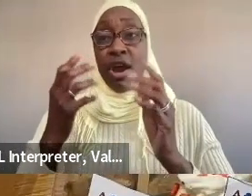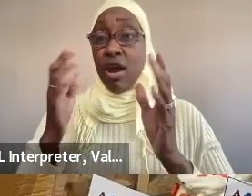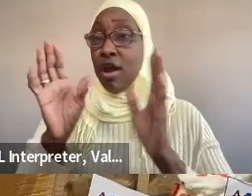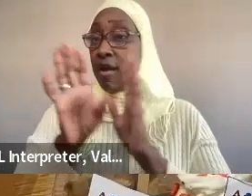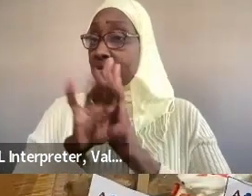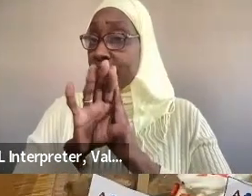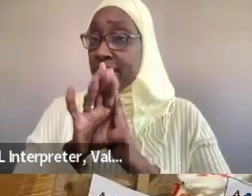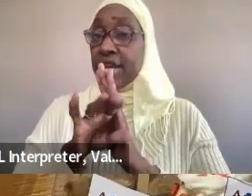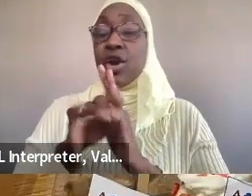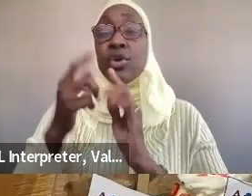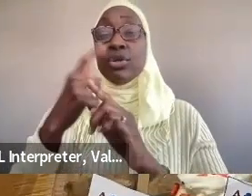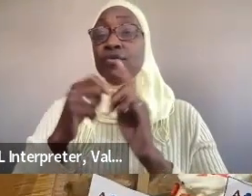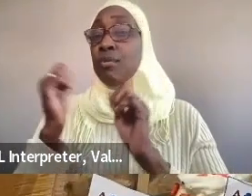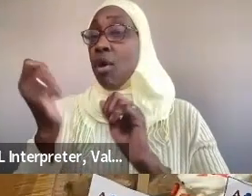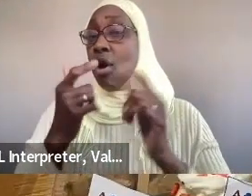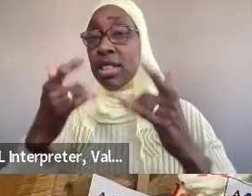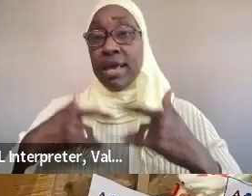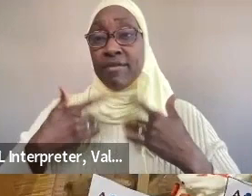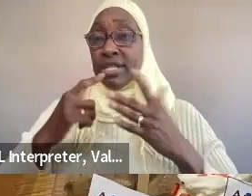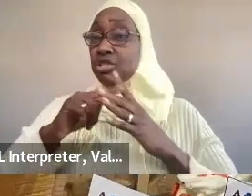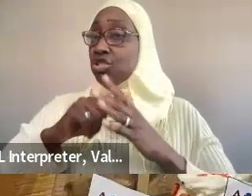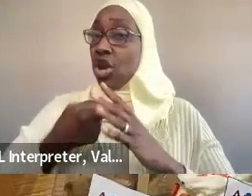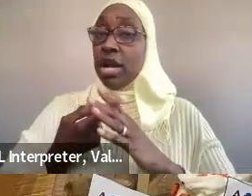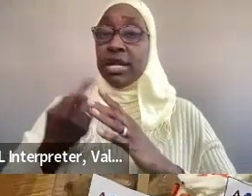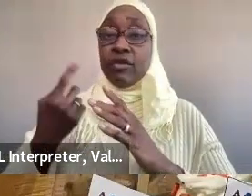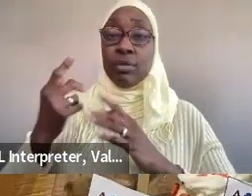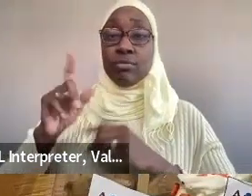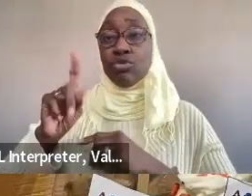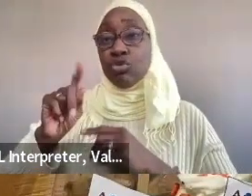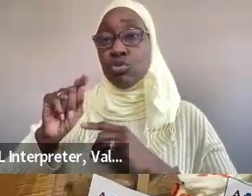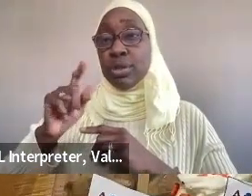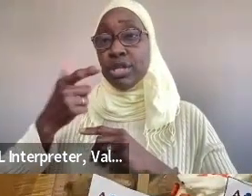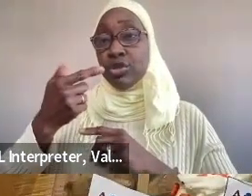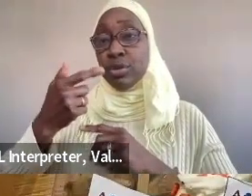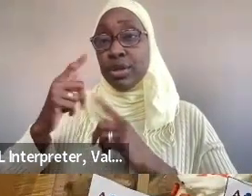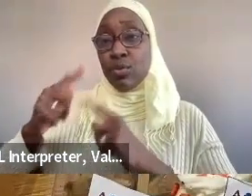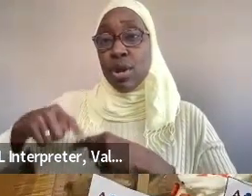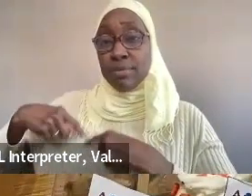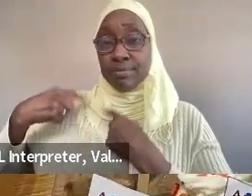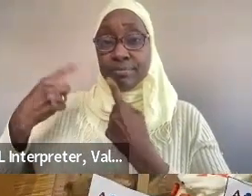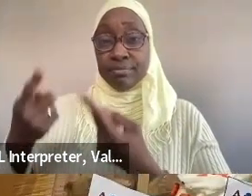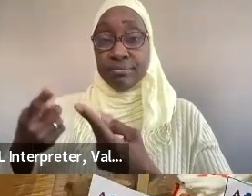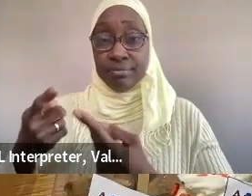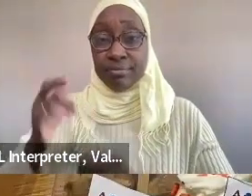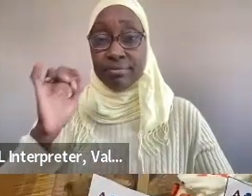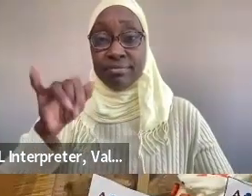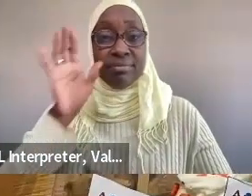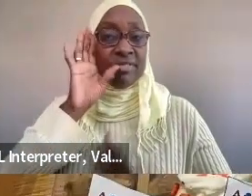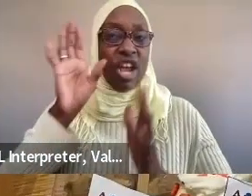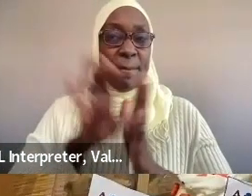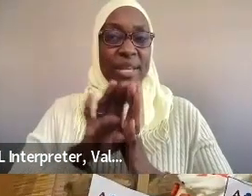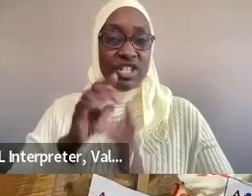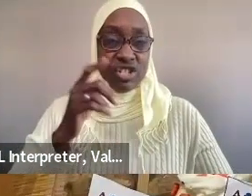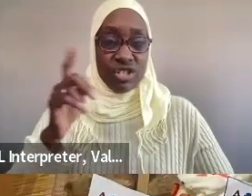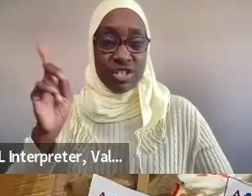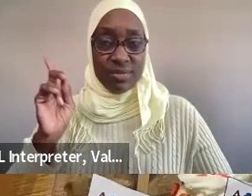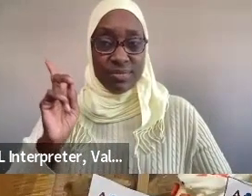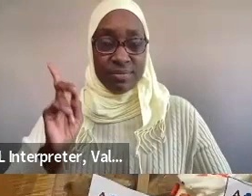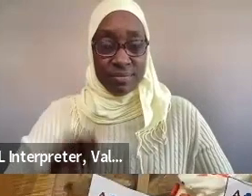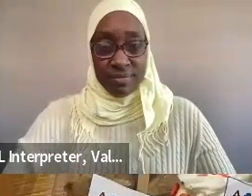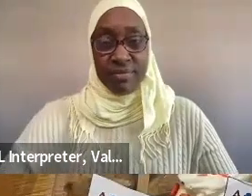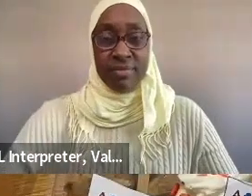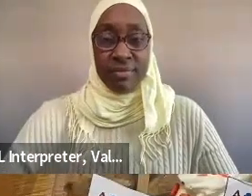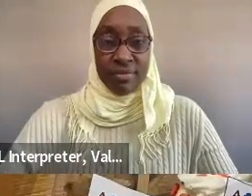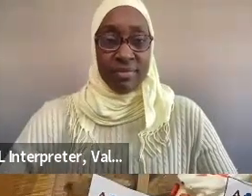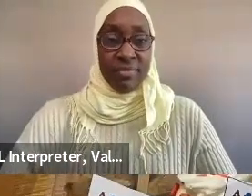from 2021. So this is our picture gallery. The first picture on the left top is of